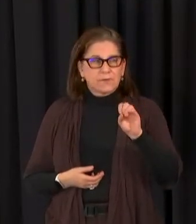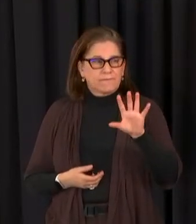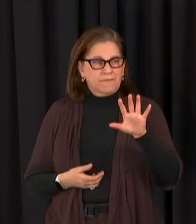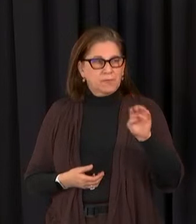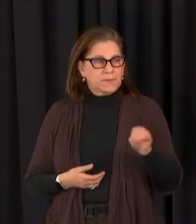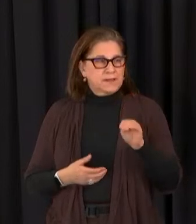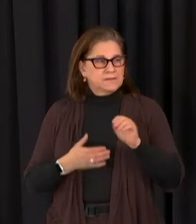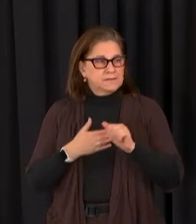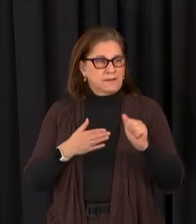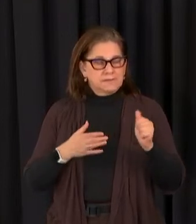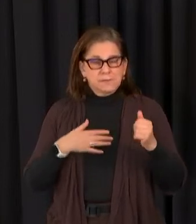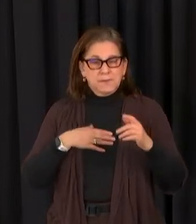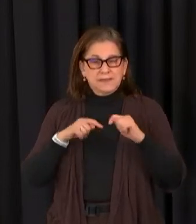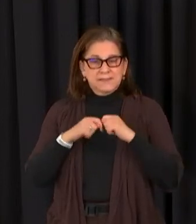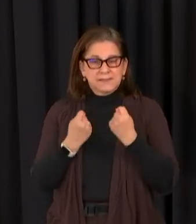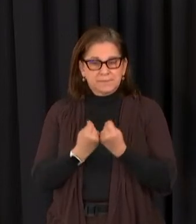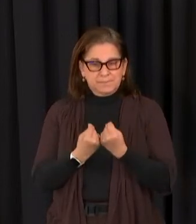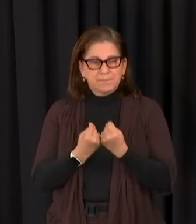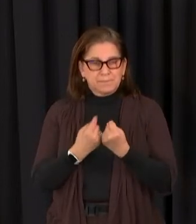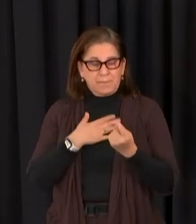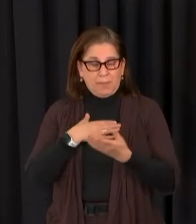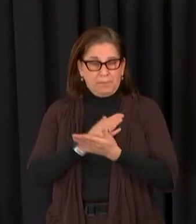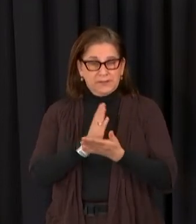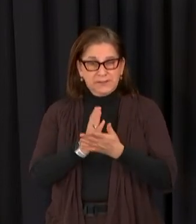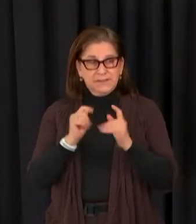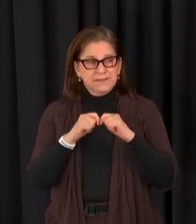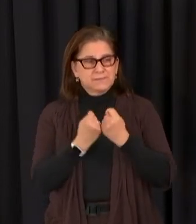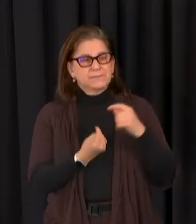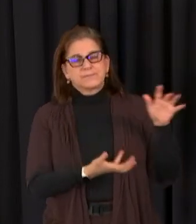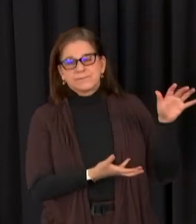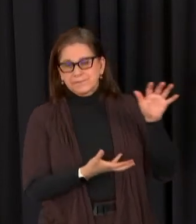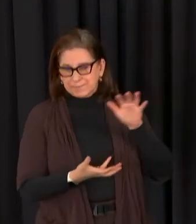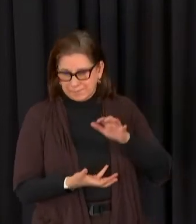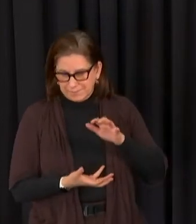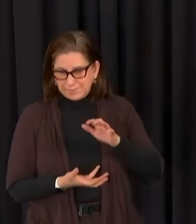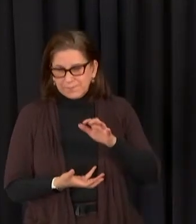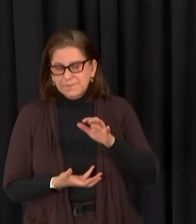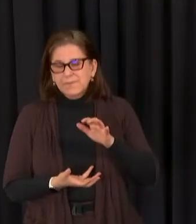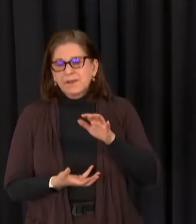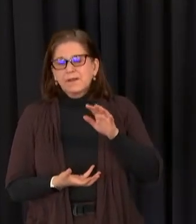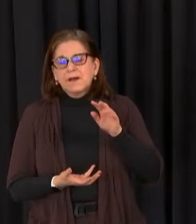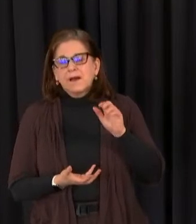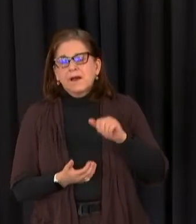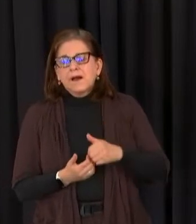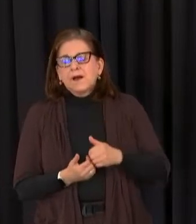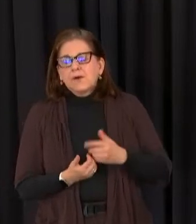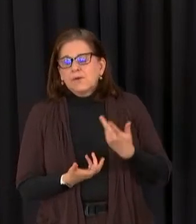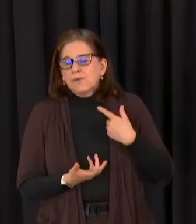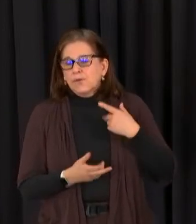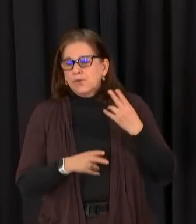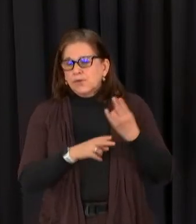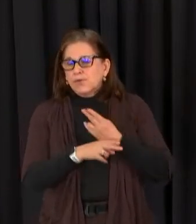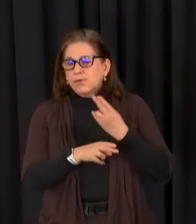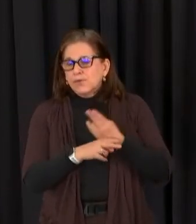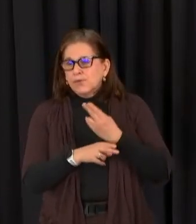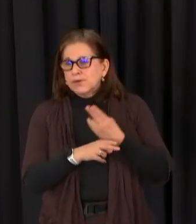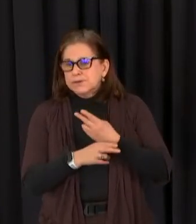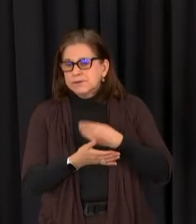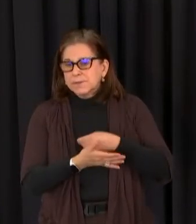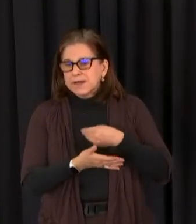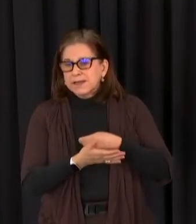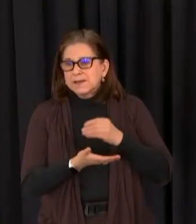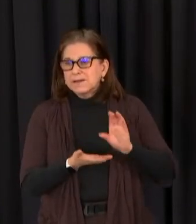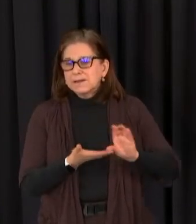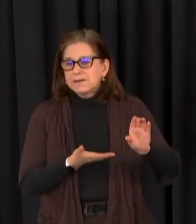team, in our budget team, is really looking at how we can make sure that